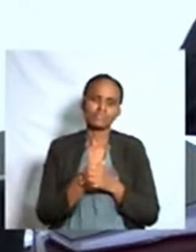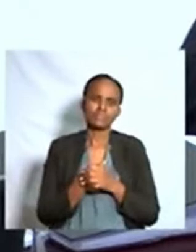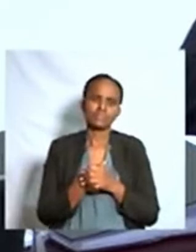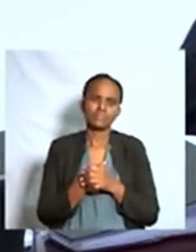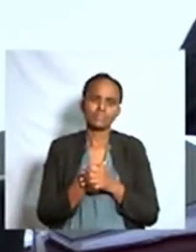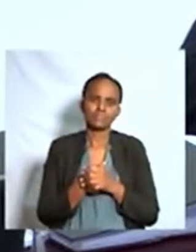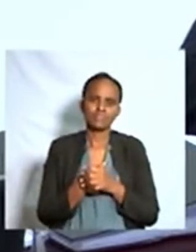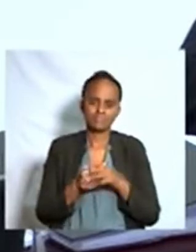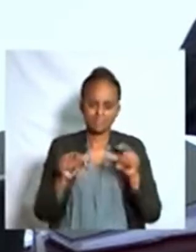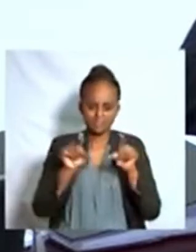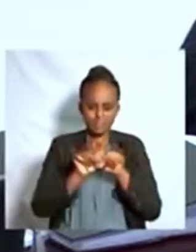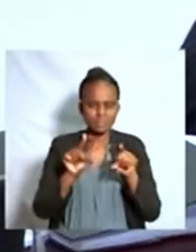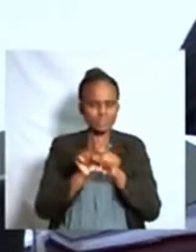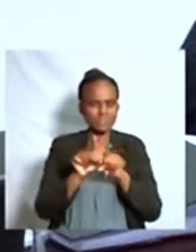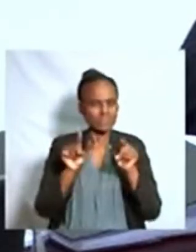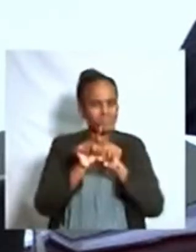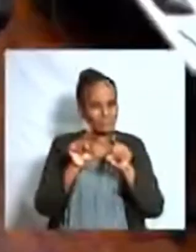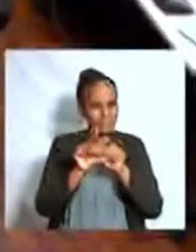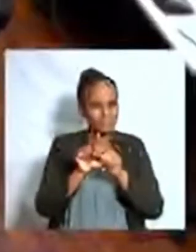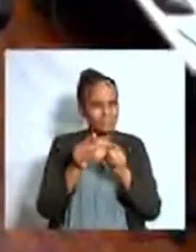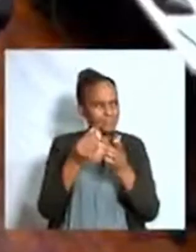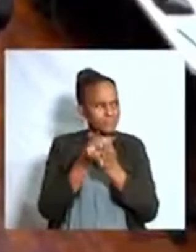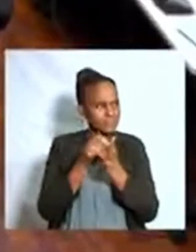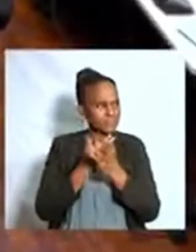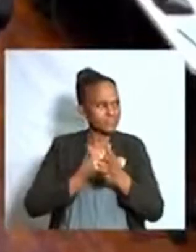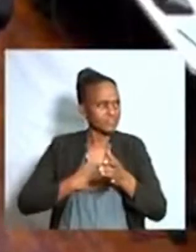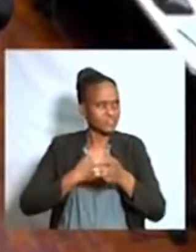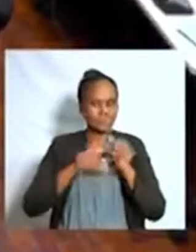Oh, on the same? Okay. Please go ahead.